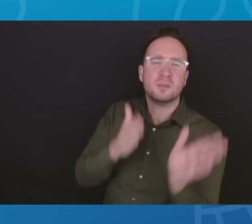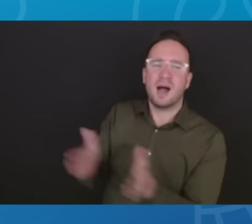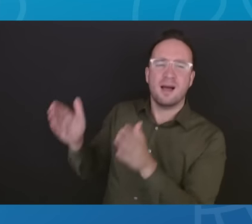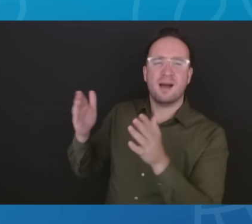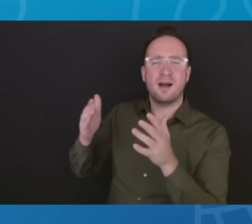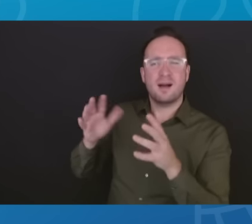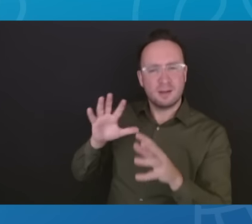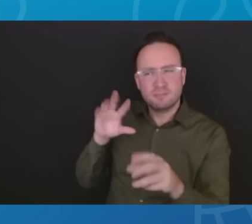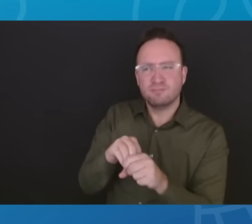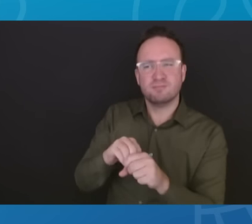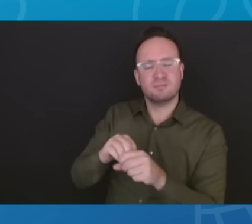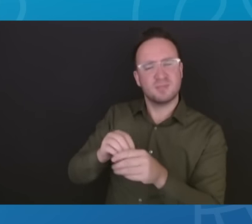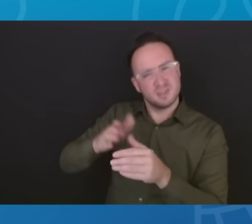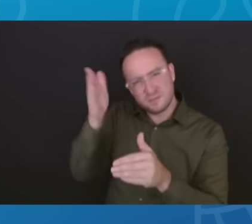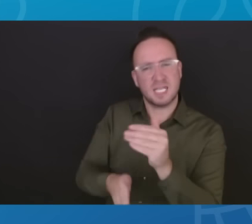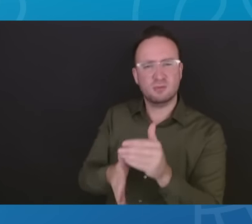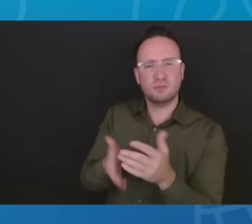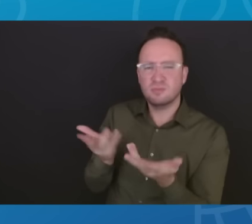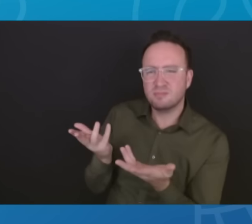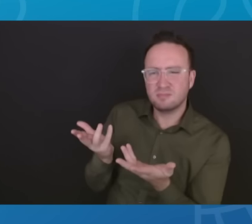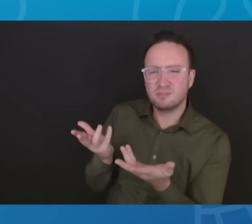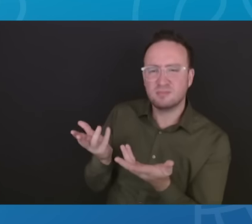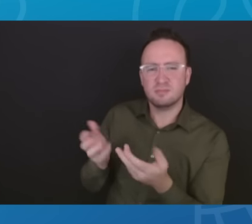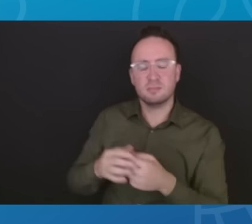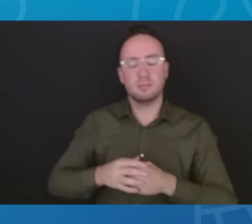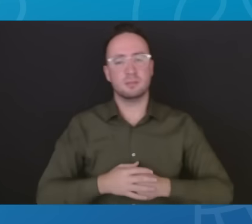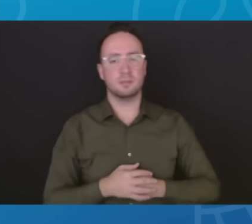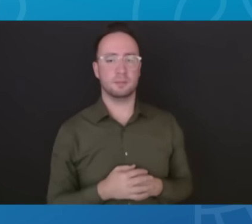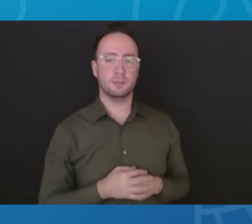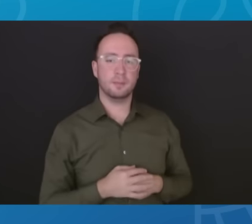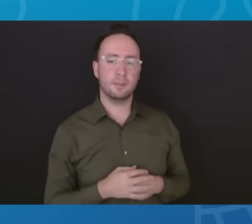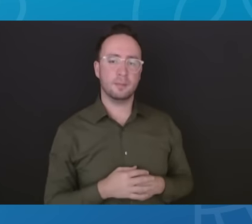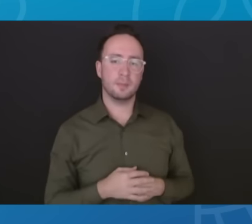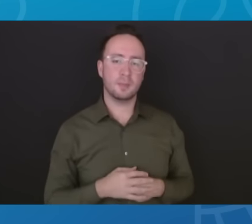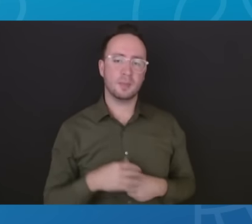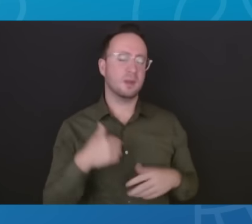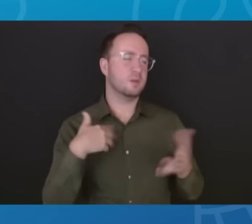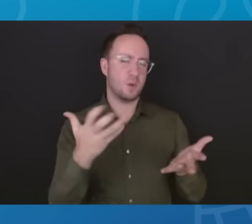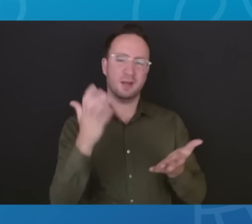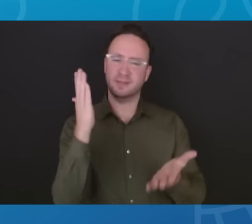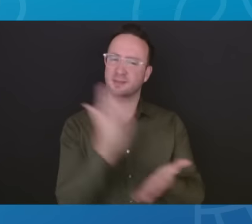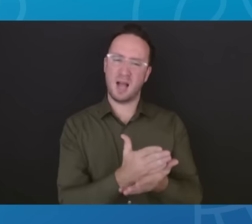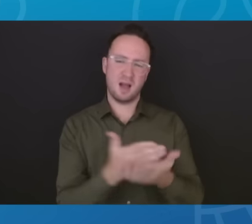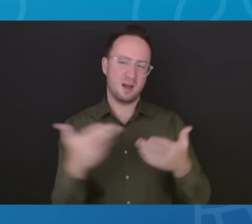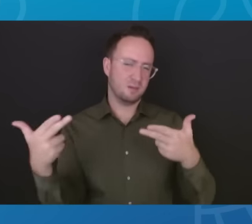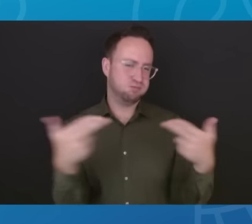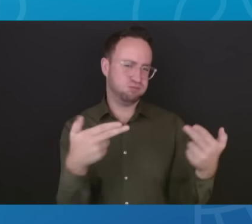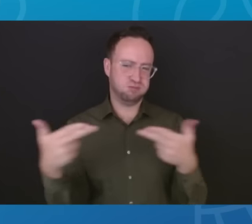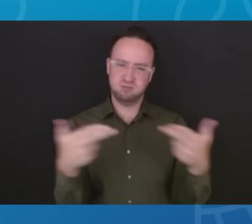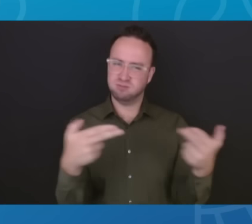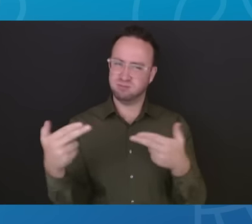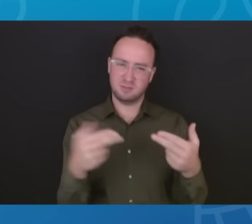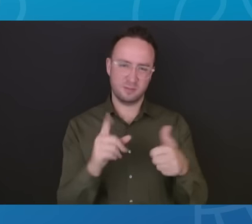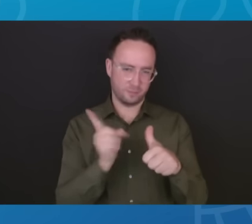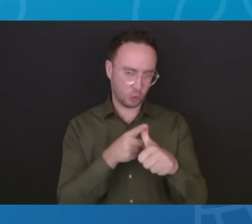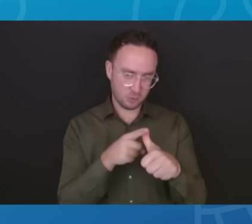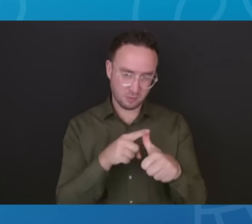ceasefire that brings the hostages home, that alleviates the suffering of the Palestinian people, that allows humanitarian aid